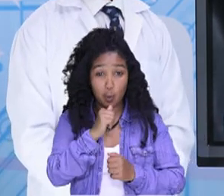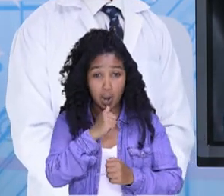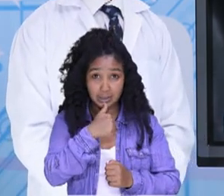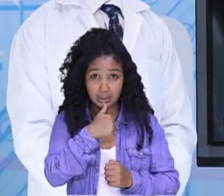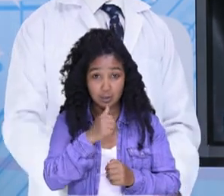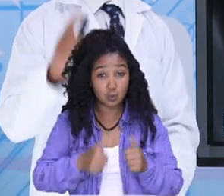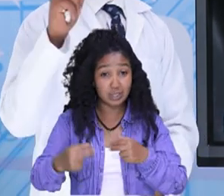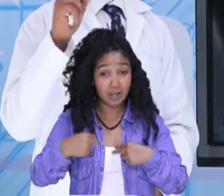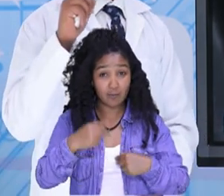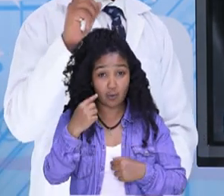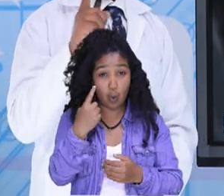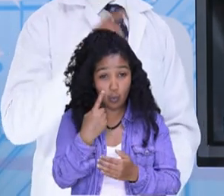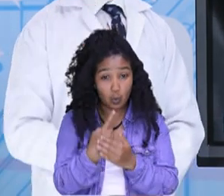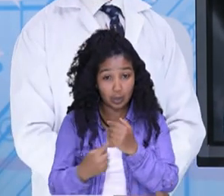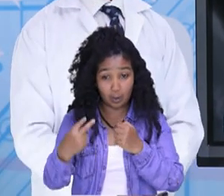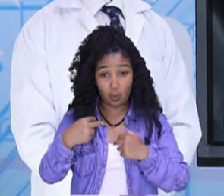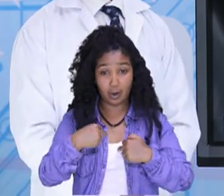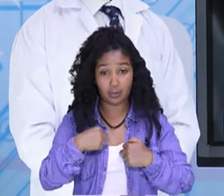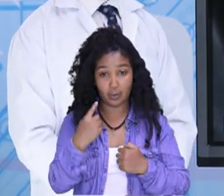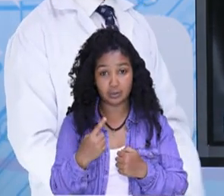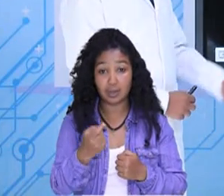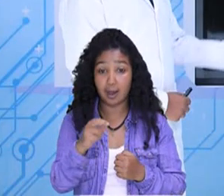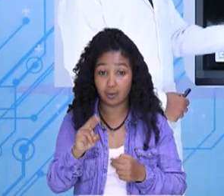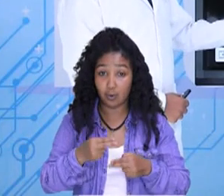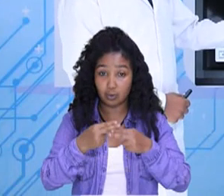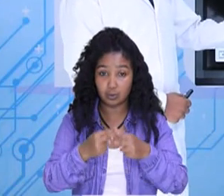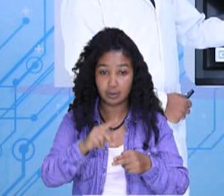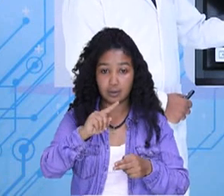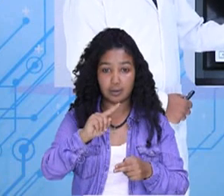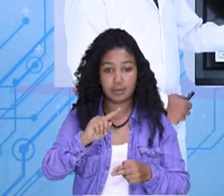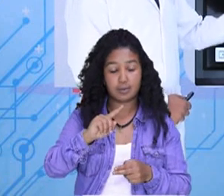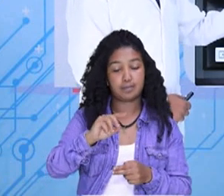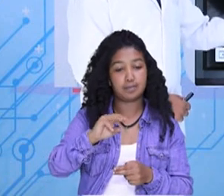acids which have only 1 code are